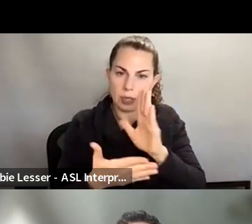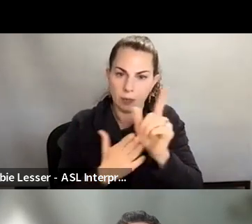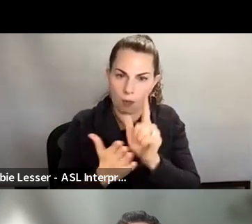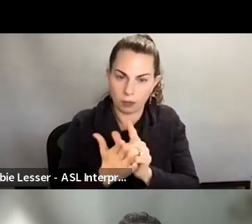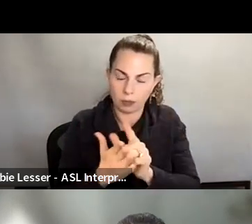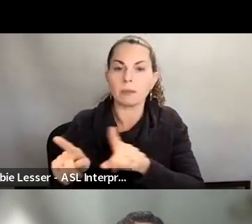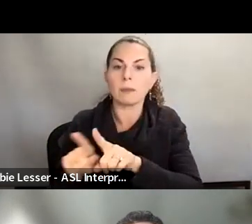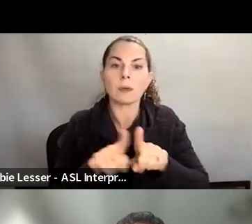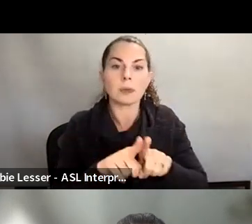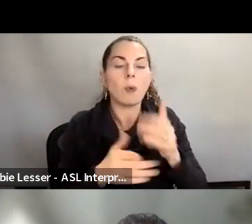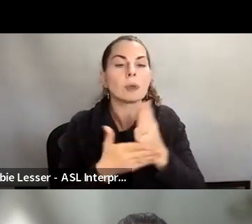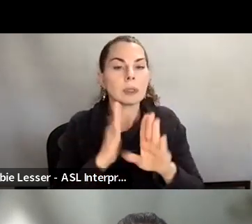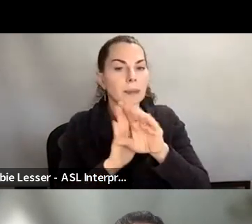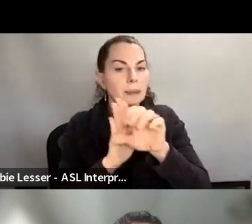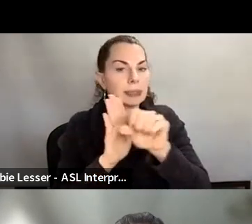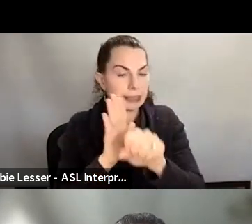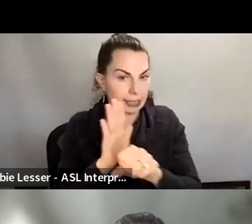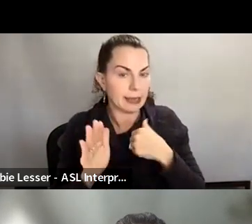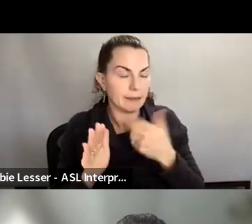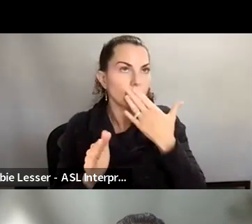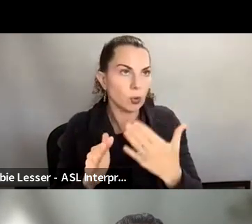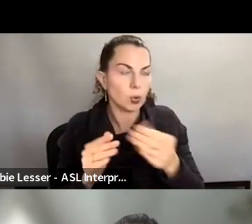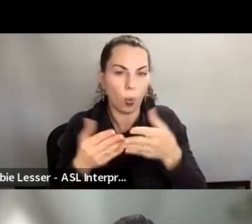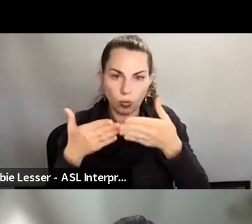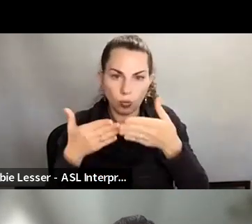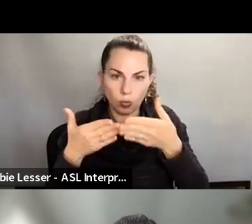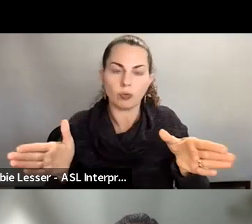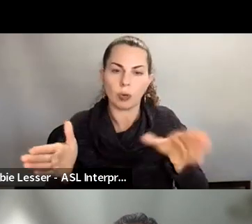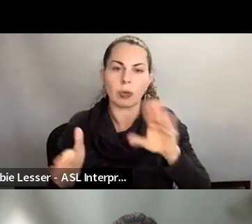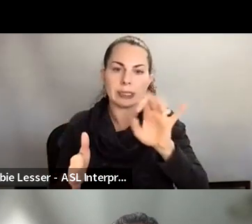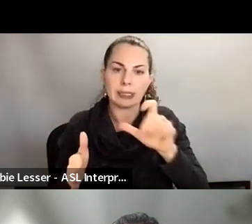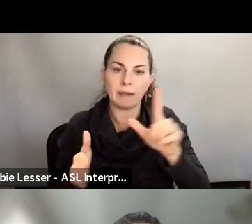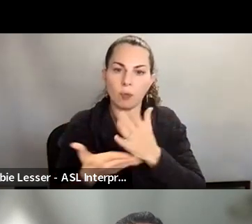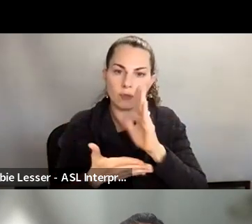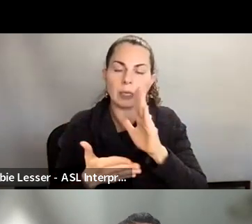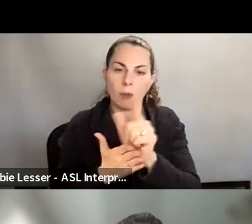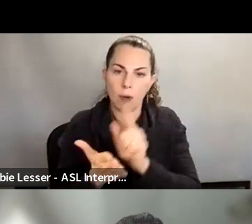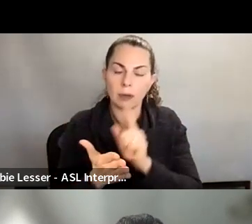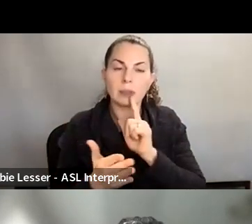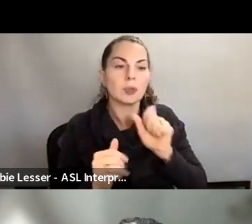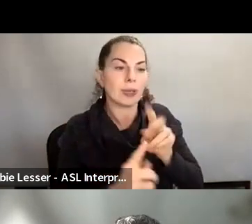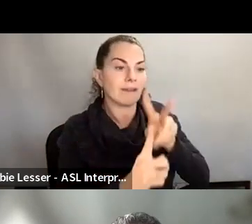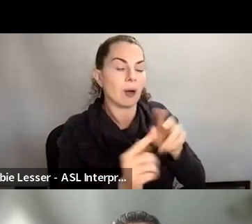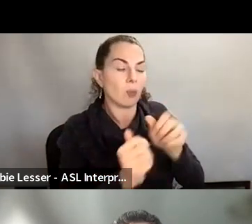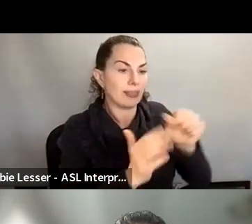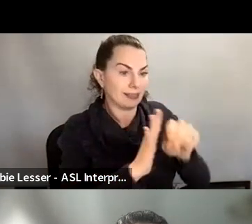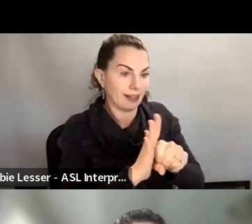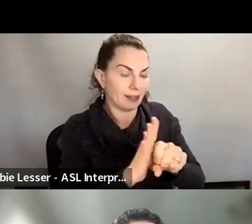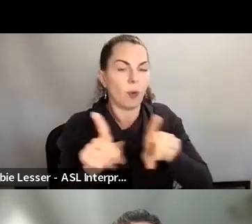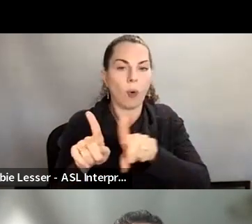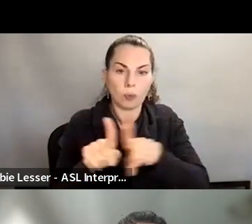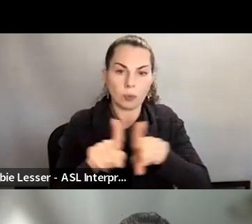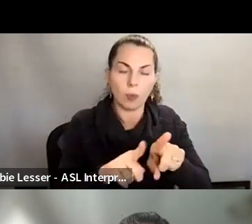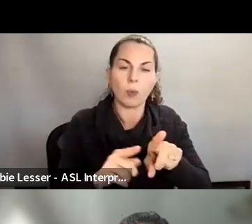have very good or very broad state human or civil rights laws too, that allow for complaints to be filed with them, and also state departments of